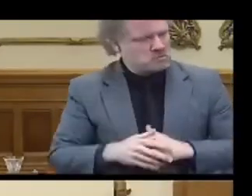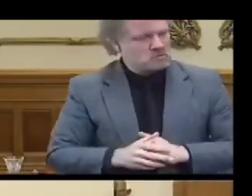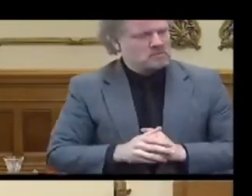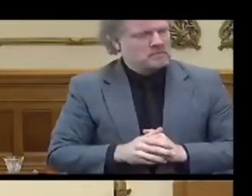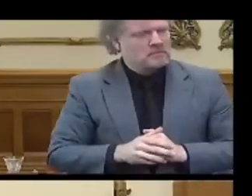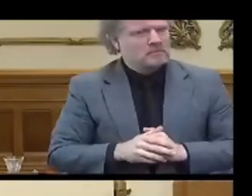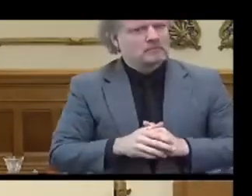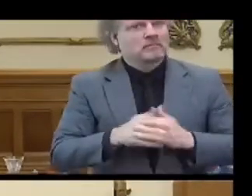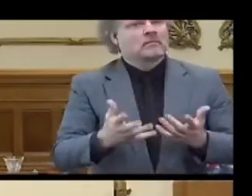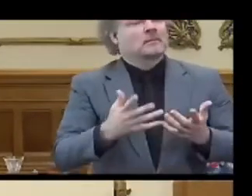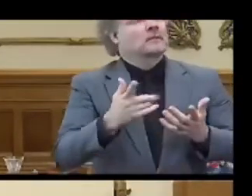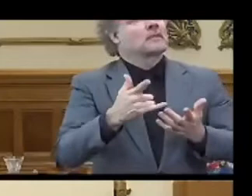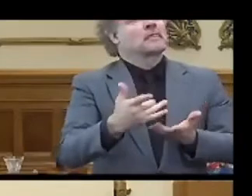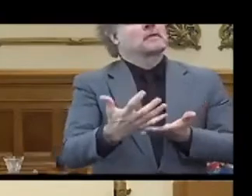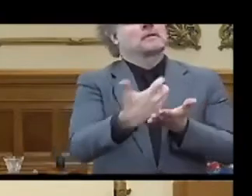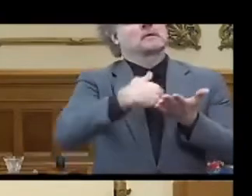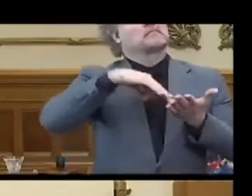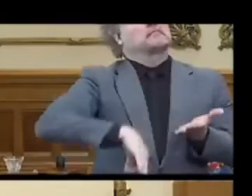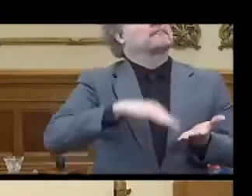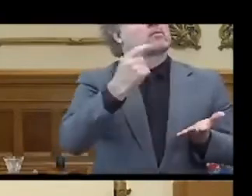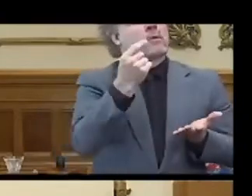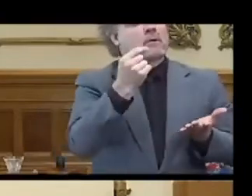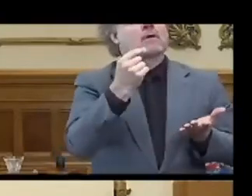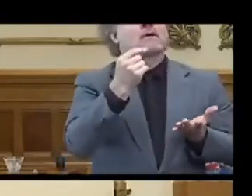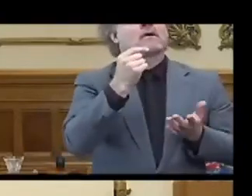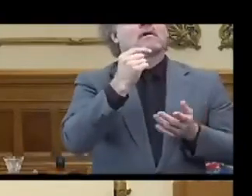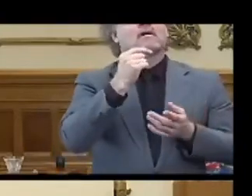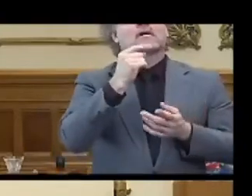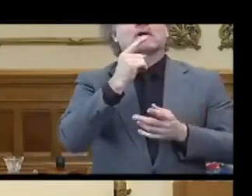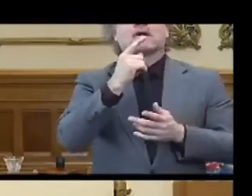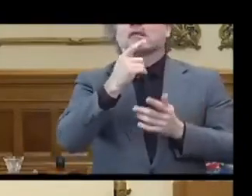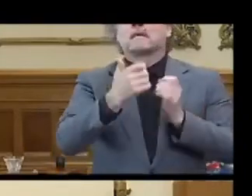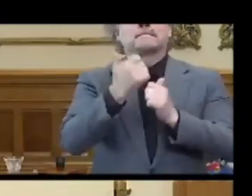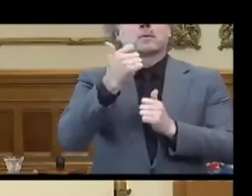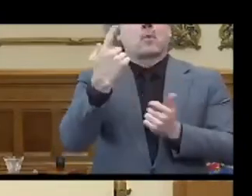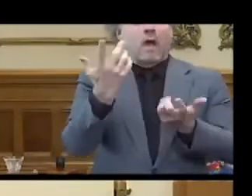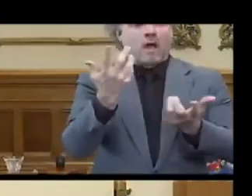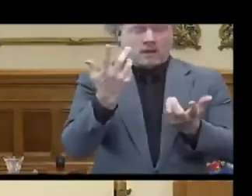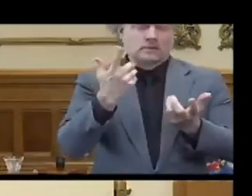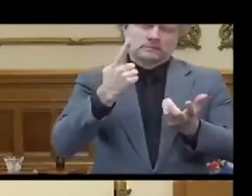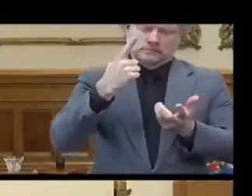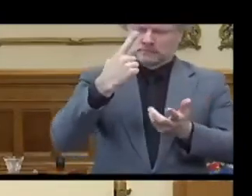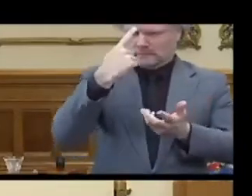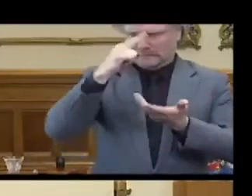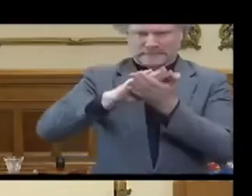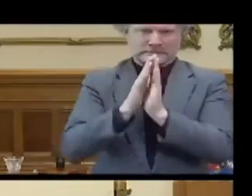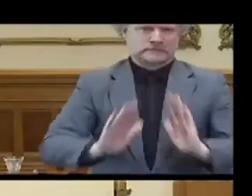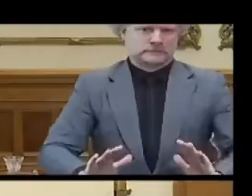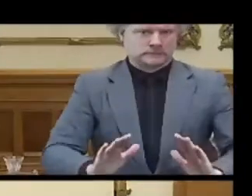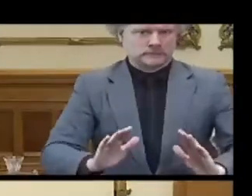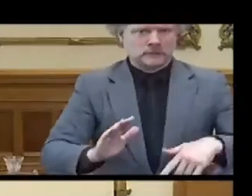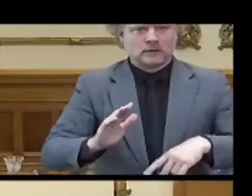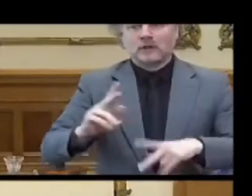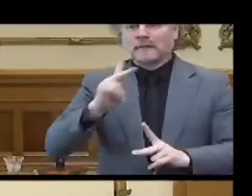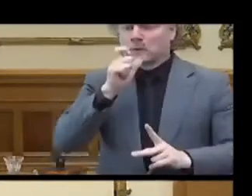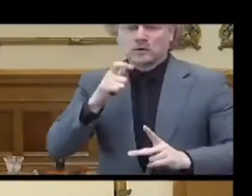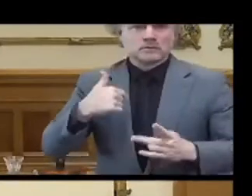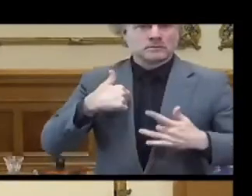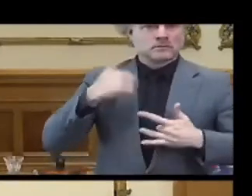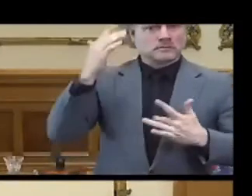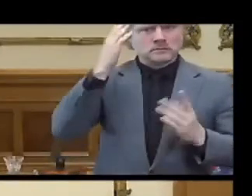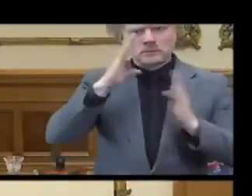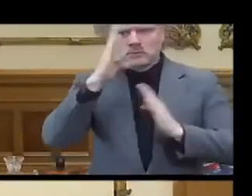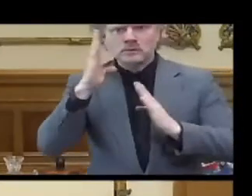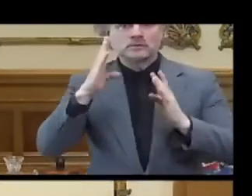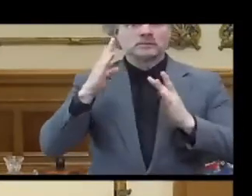What do I hope to gain from that? I think a big part of that is that peace of mind, those individuals that really have been concerned all